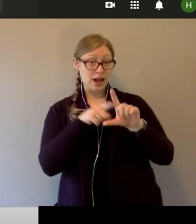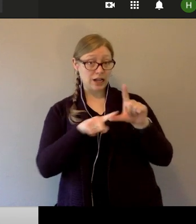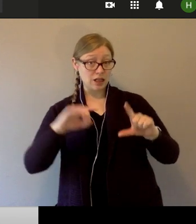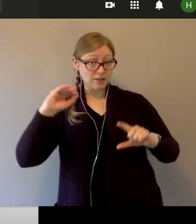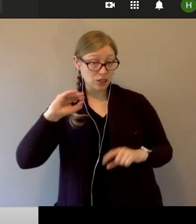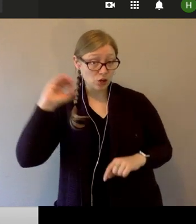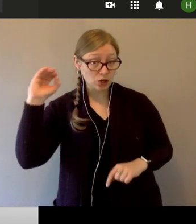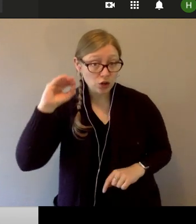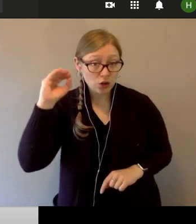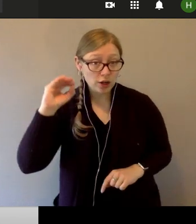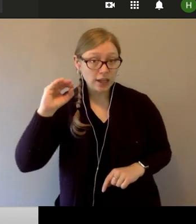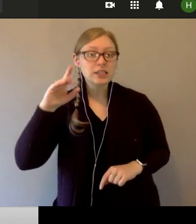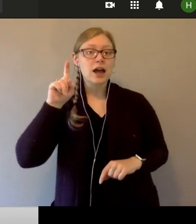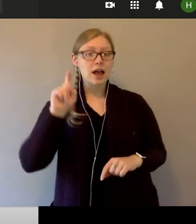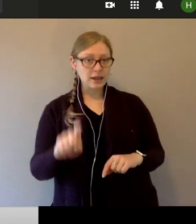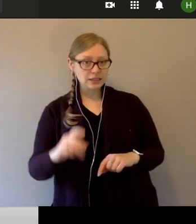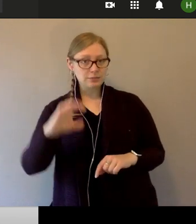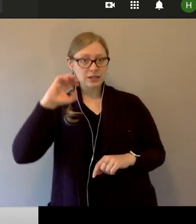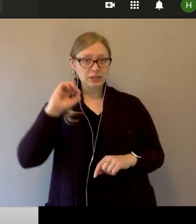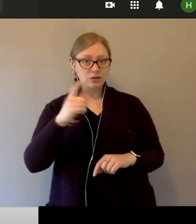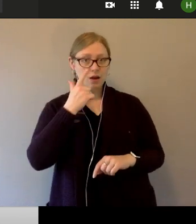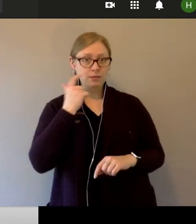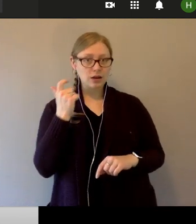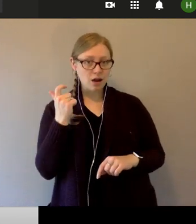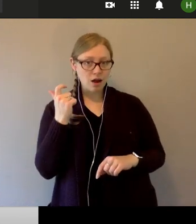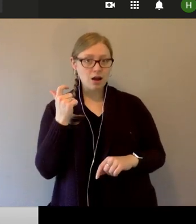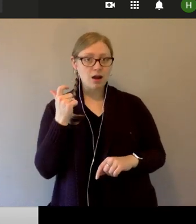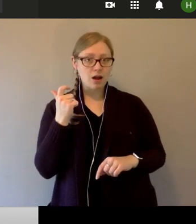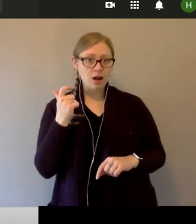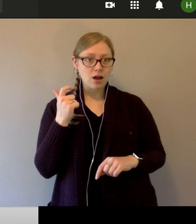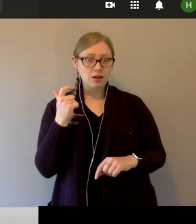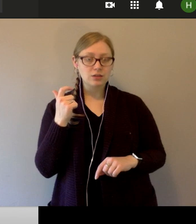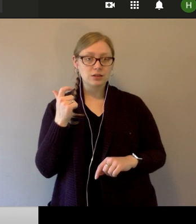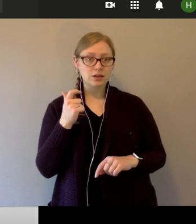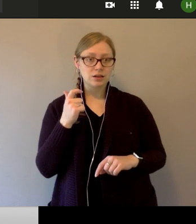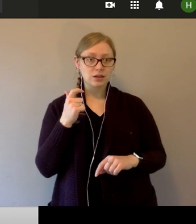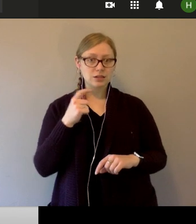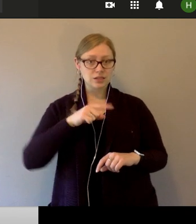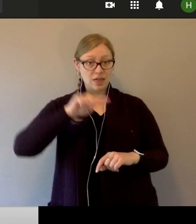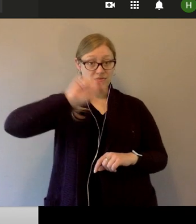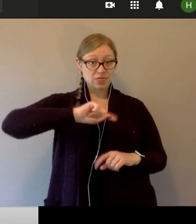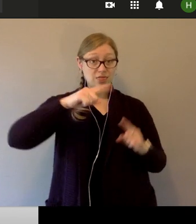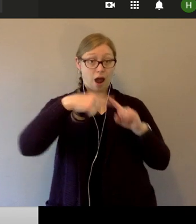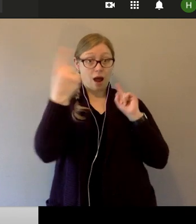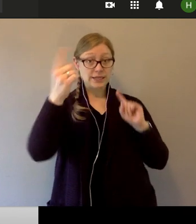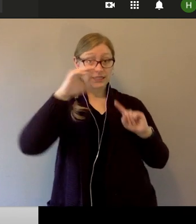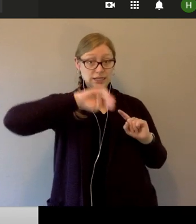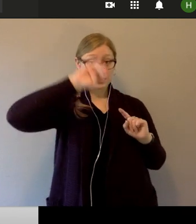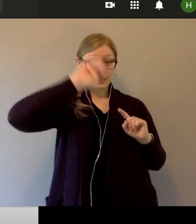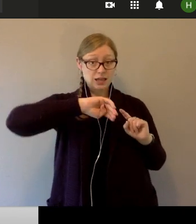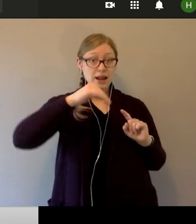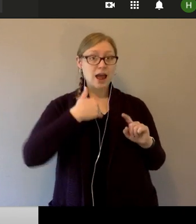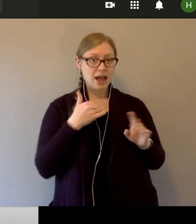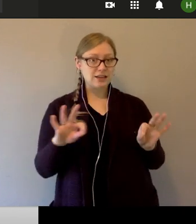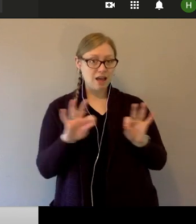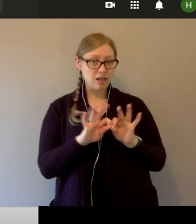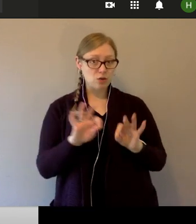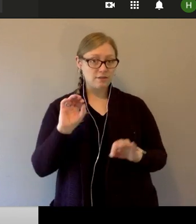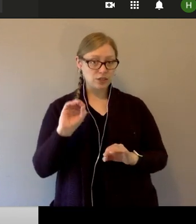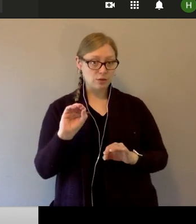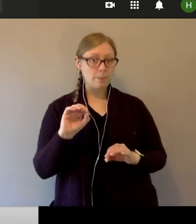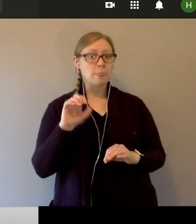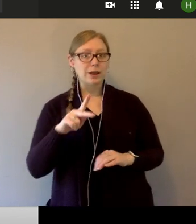Well, if we just kind of make a picture here, so I think about this angle, whatever the angle is, let's use that new letter, theta, that we talked about. So this